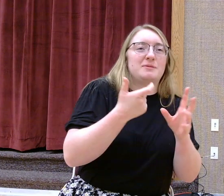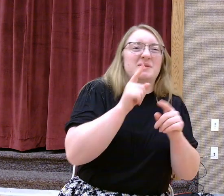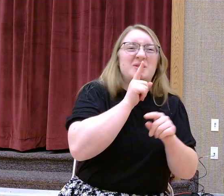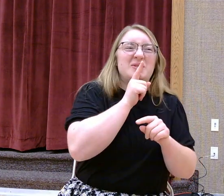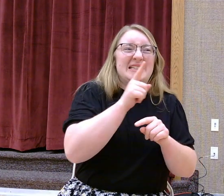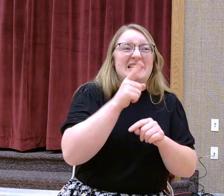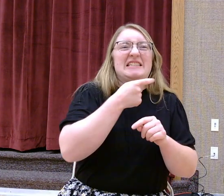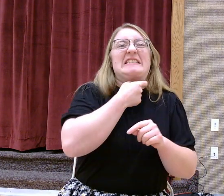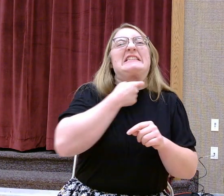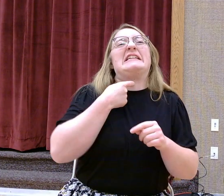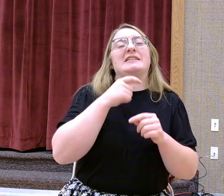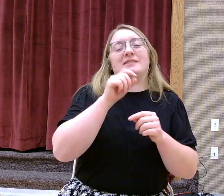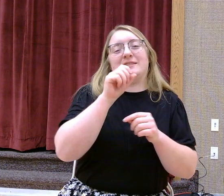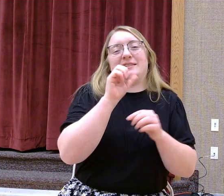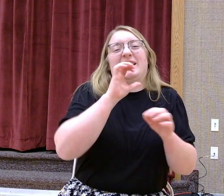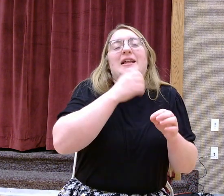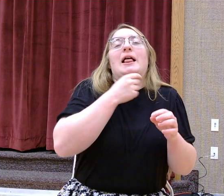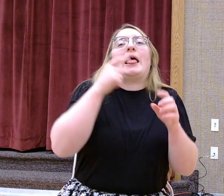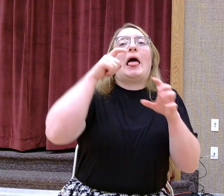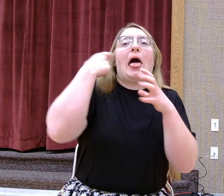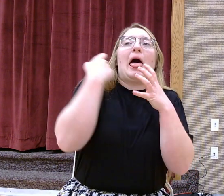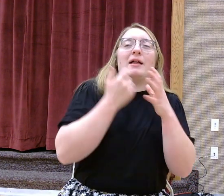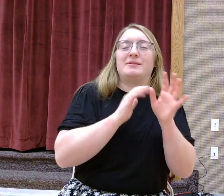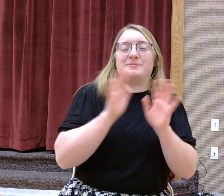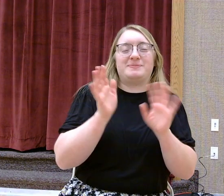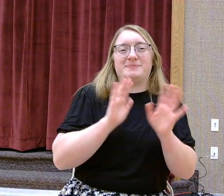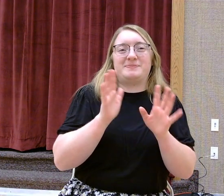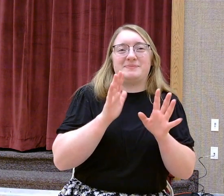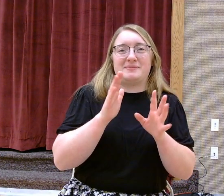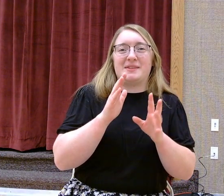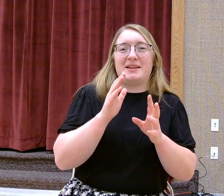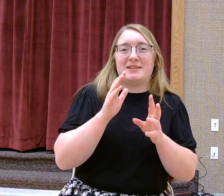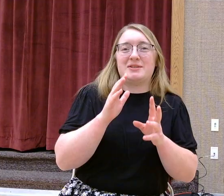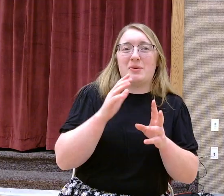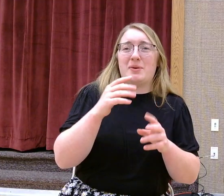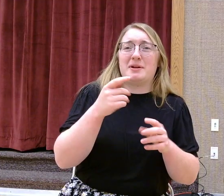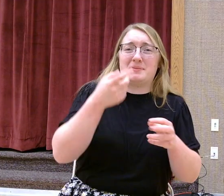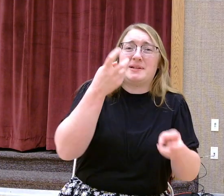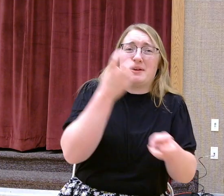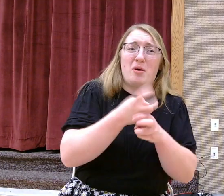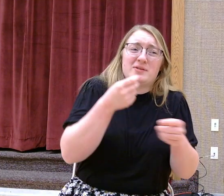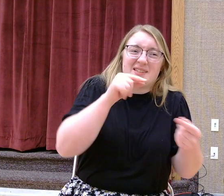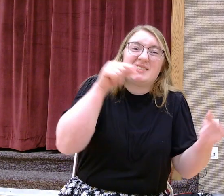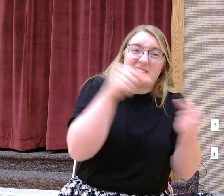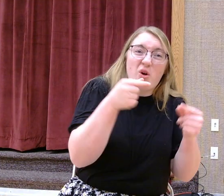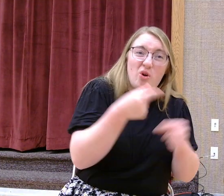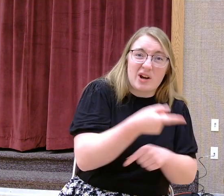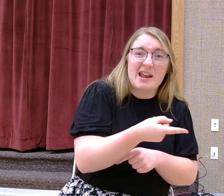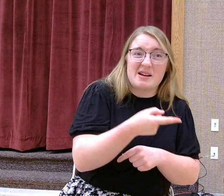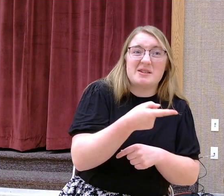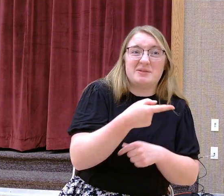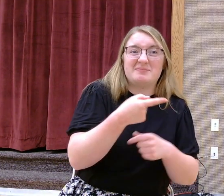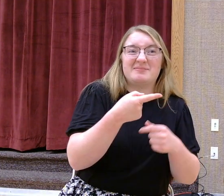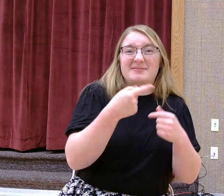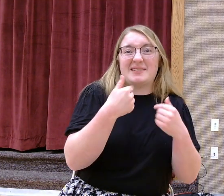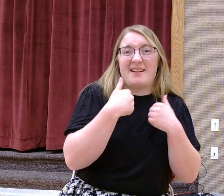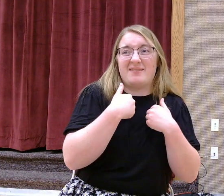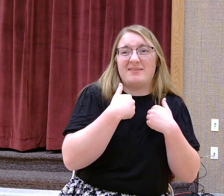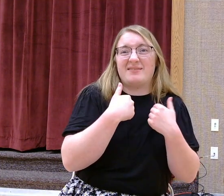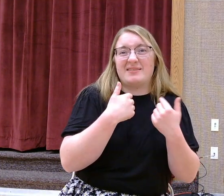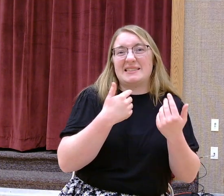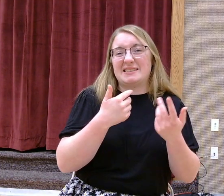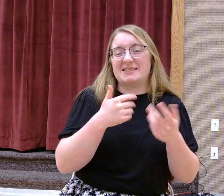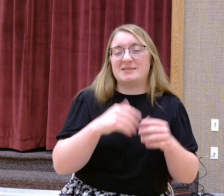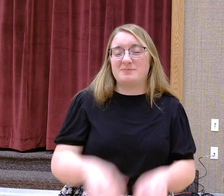So after that, he was up and eating, but you could see he was kind of wincing every time he'd eat something, probably because he had this giant nail mark in his